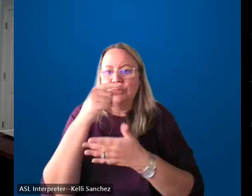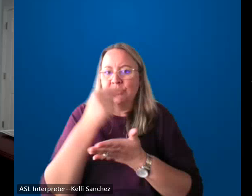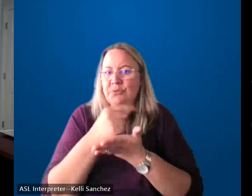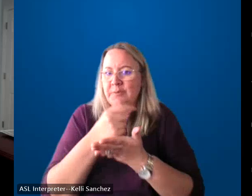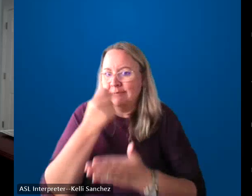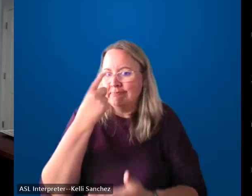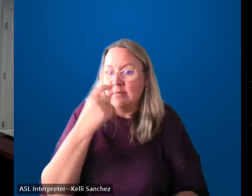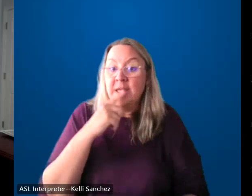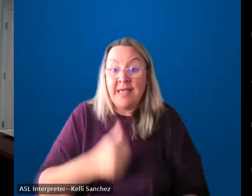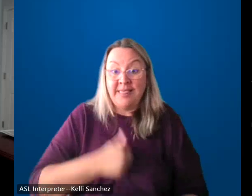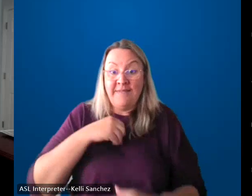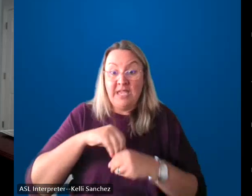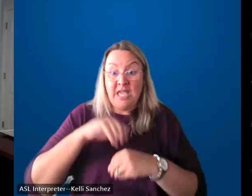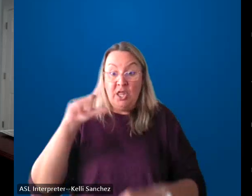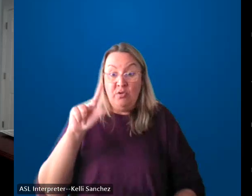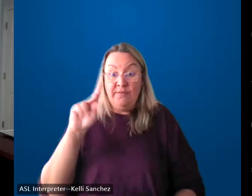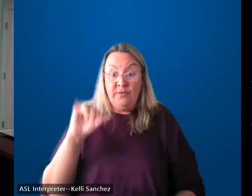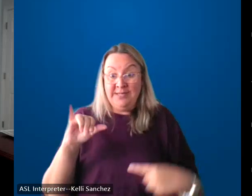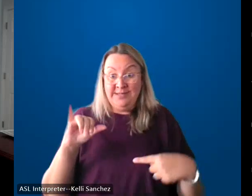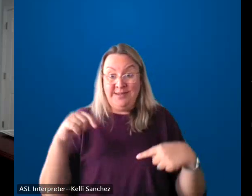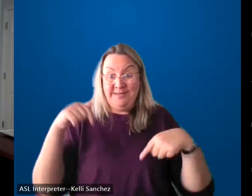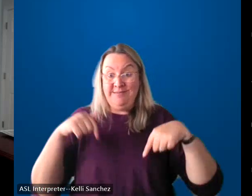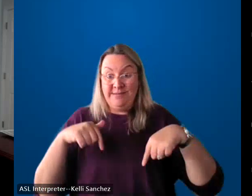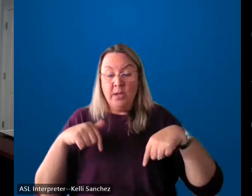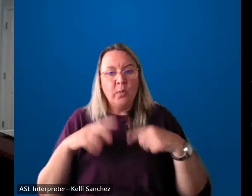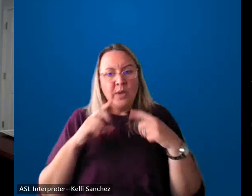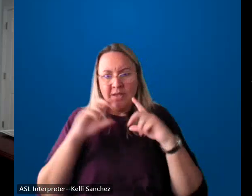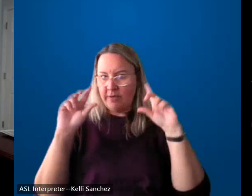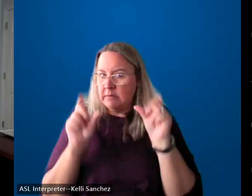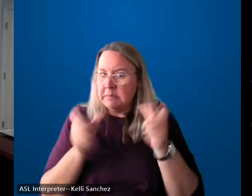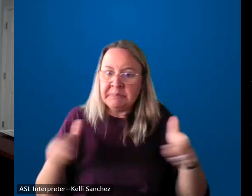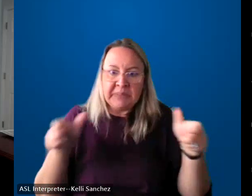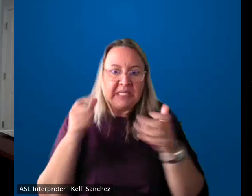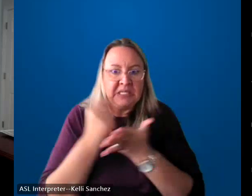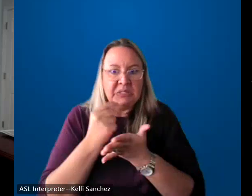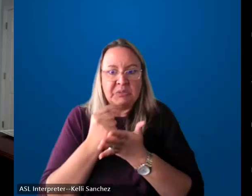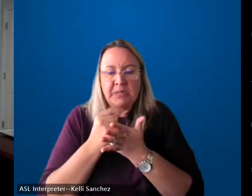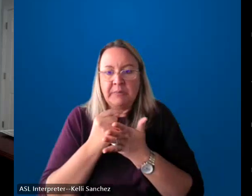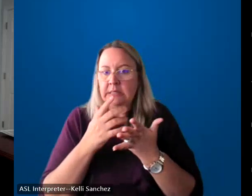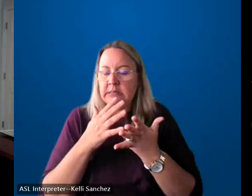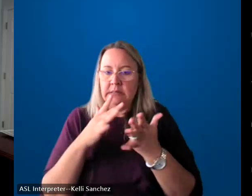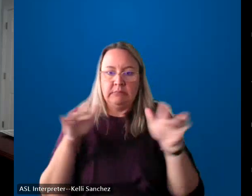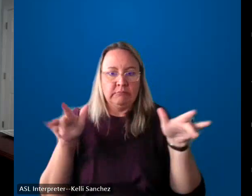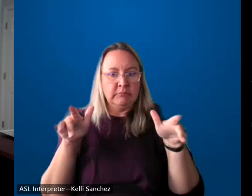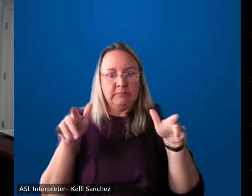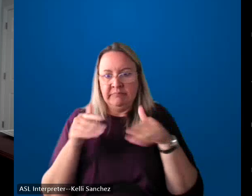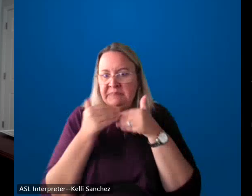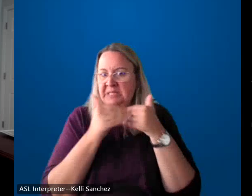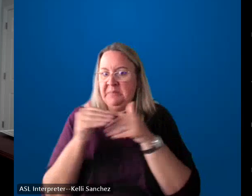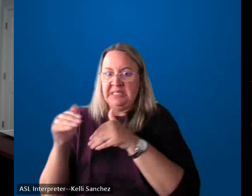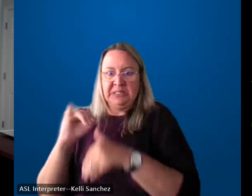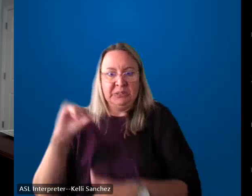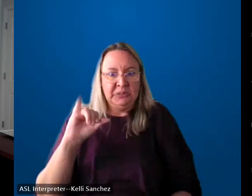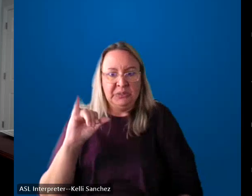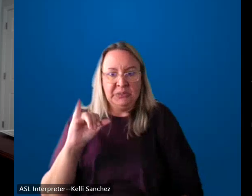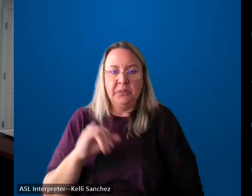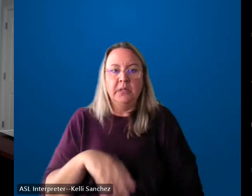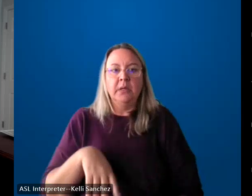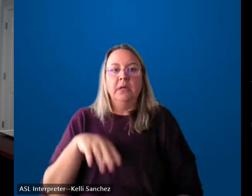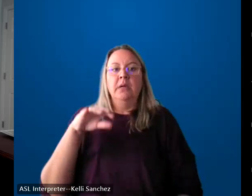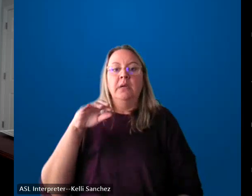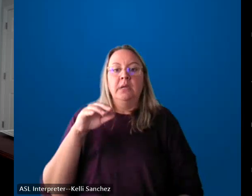Living in Louisville, we see a big treatment desert here in the city. Once you get out past Ninth